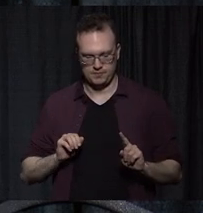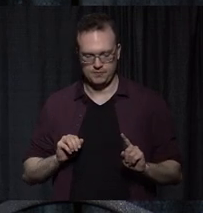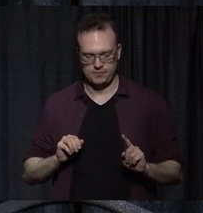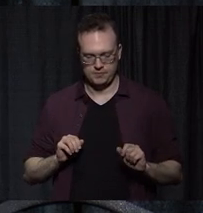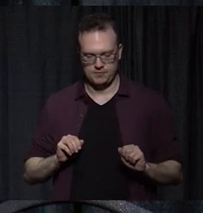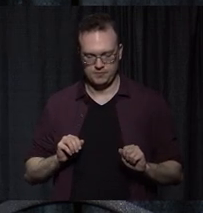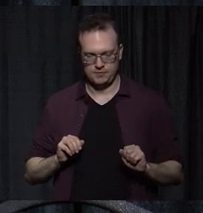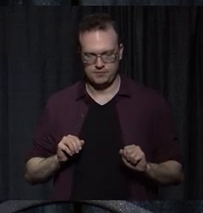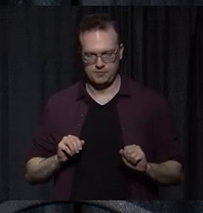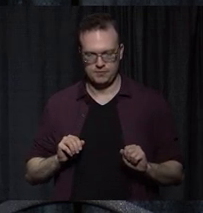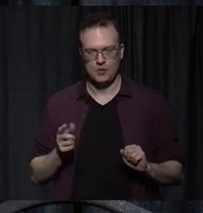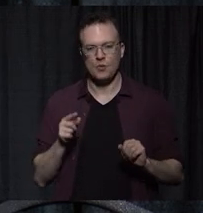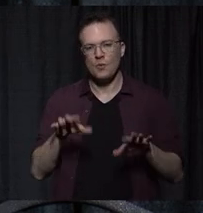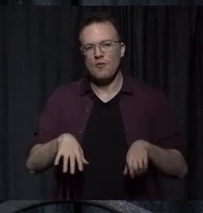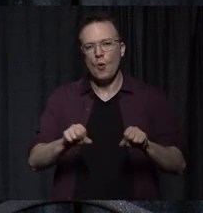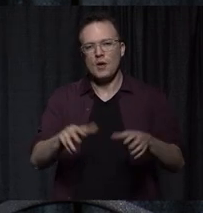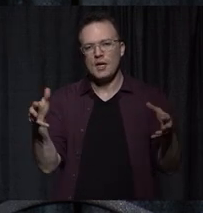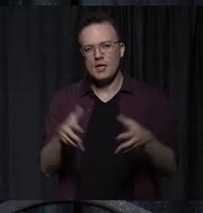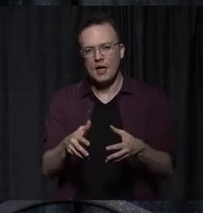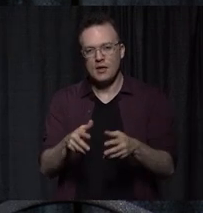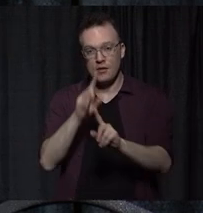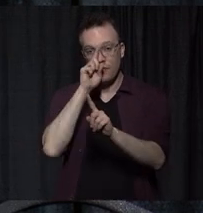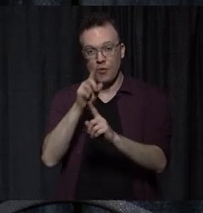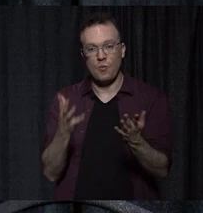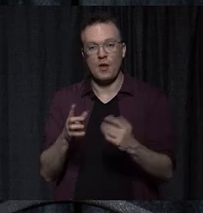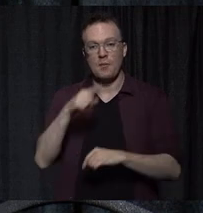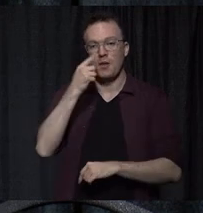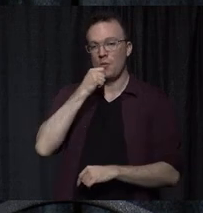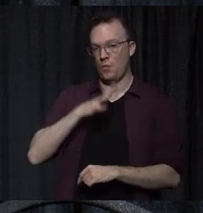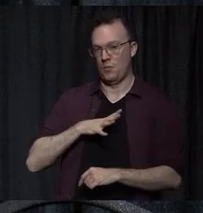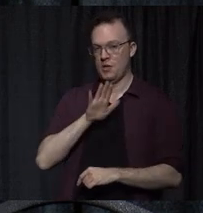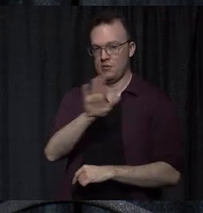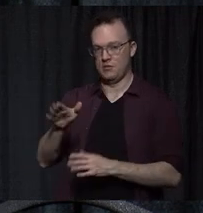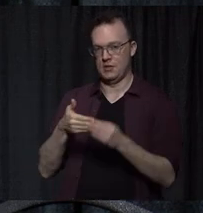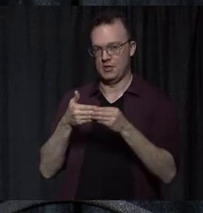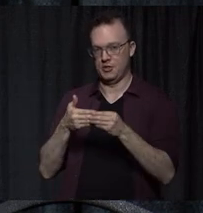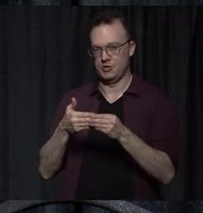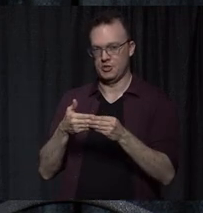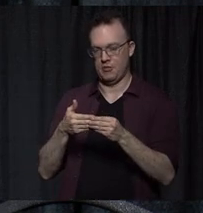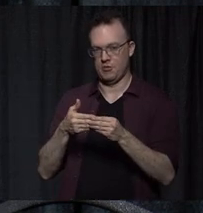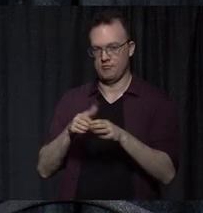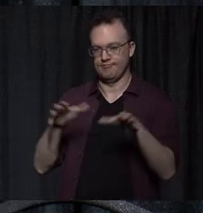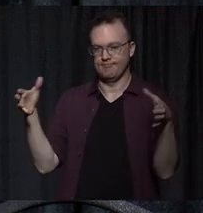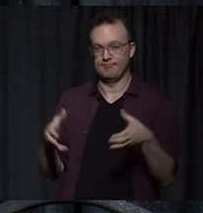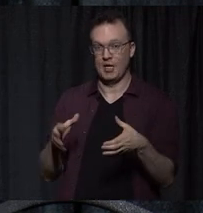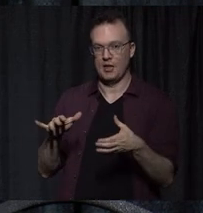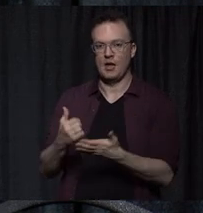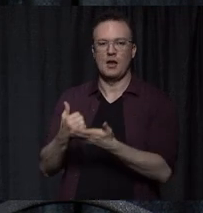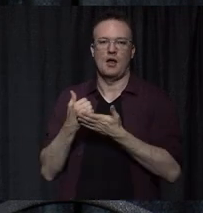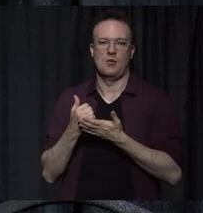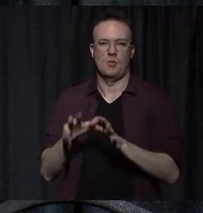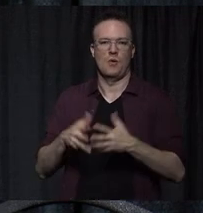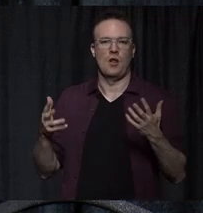gatherings that focus on Black women's leadership. And I have found that to be